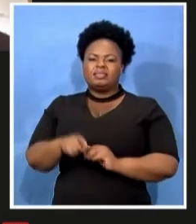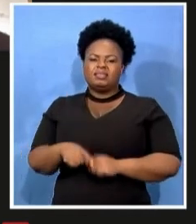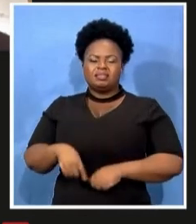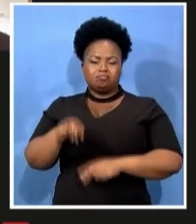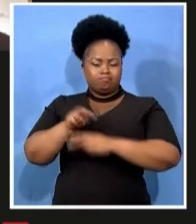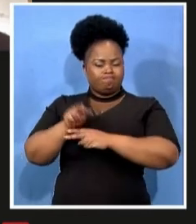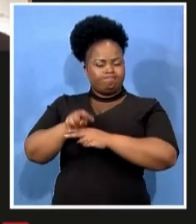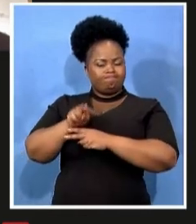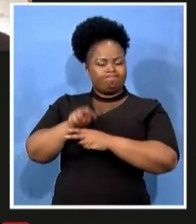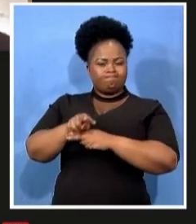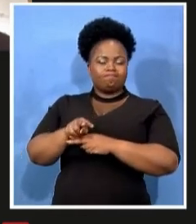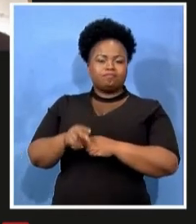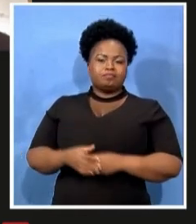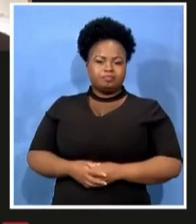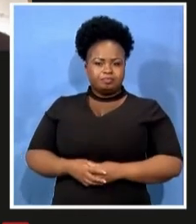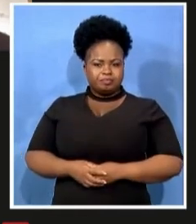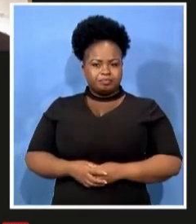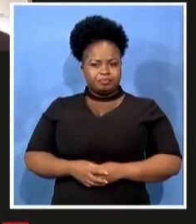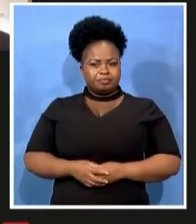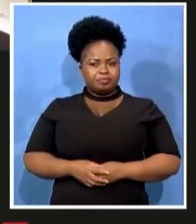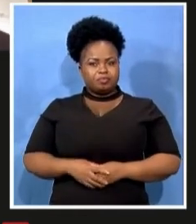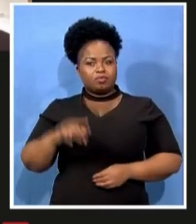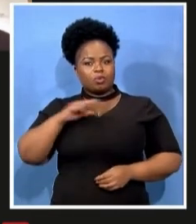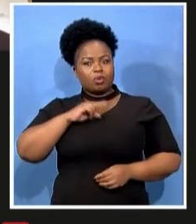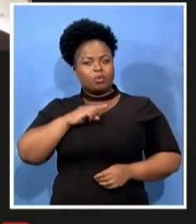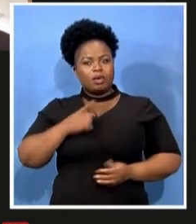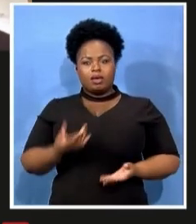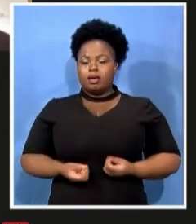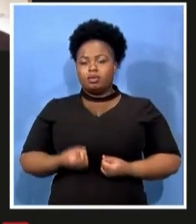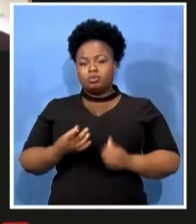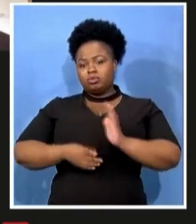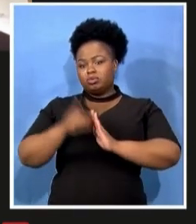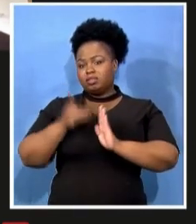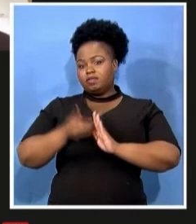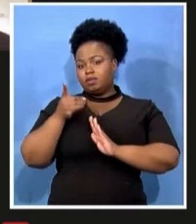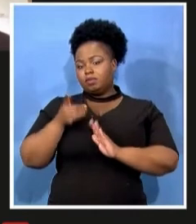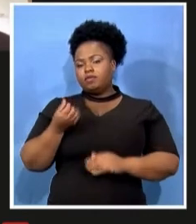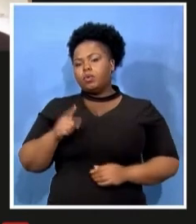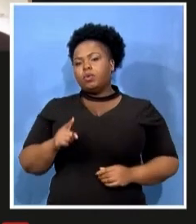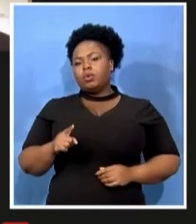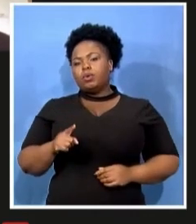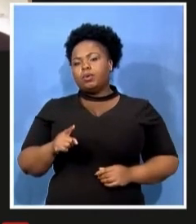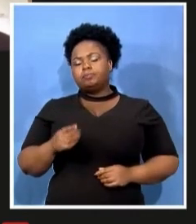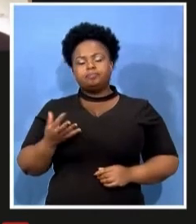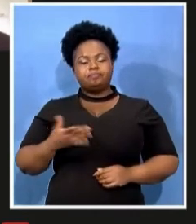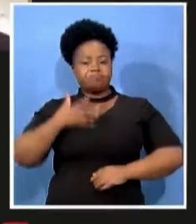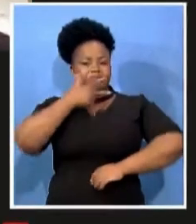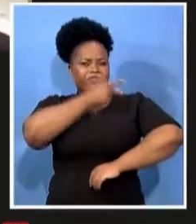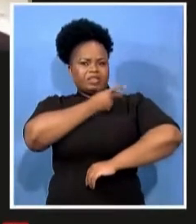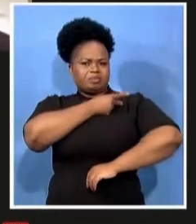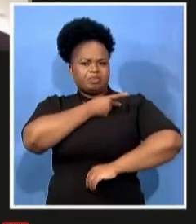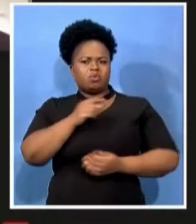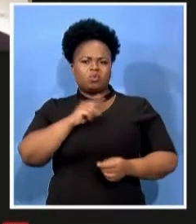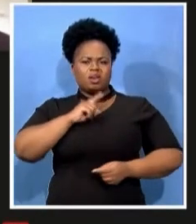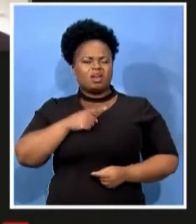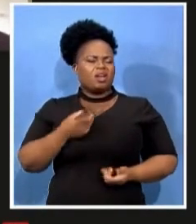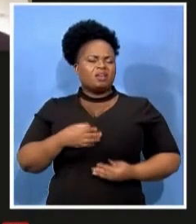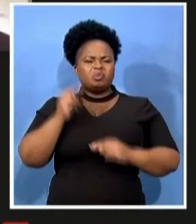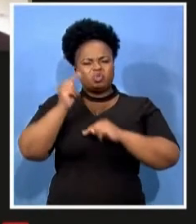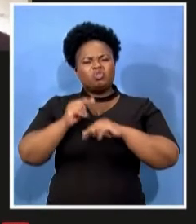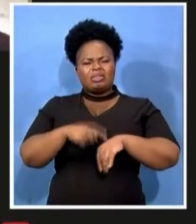the development of the vaccine has taken place over a very short space of time. Then we look at various ways